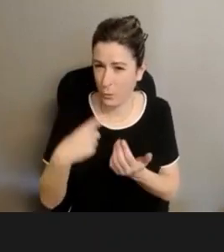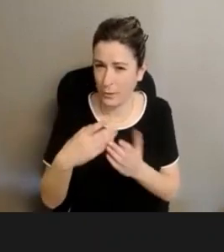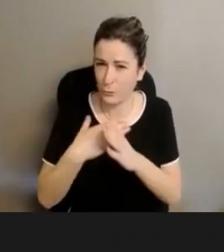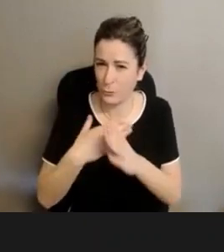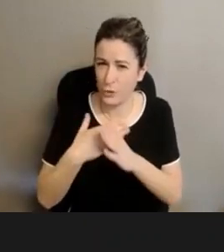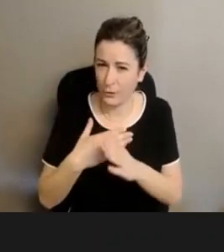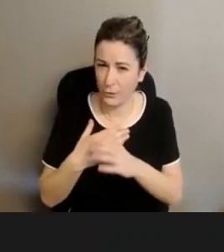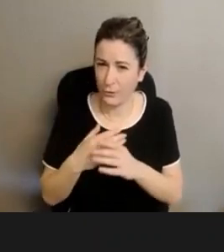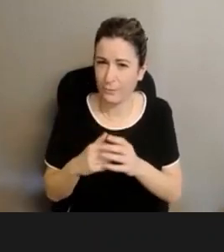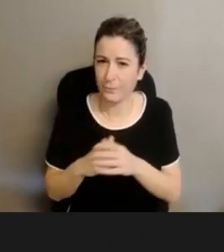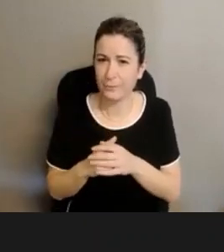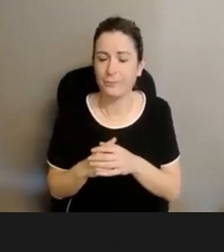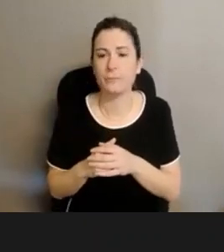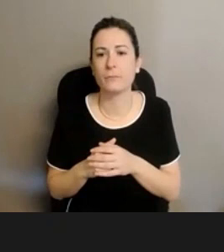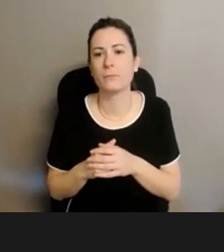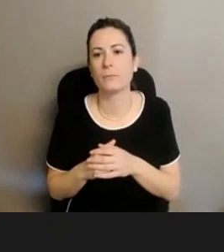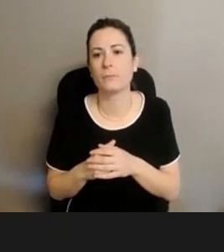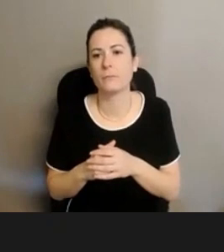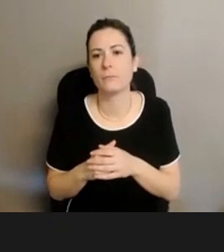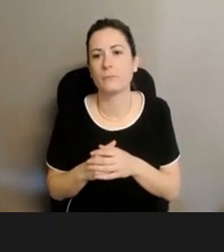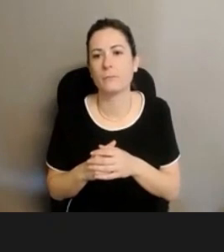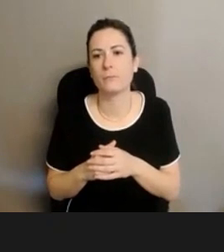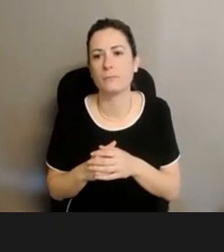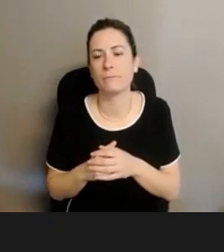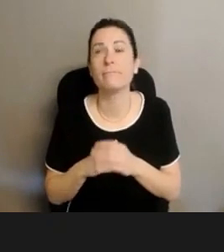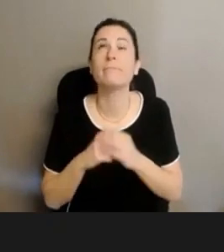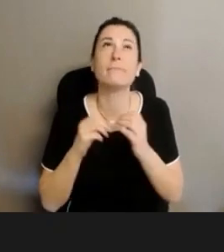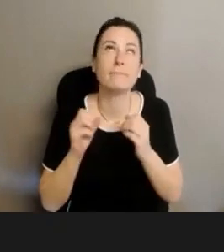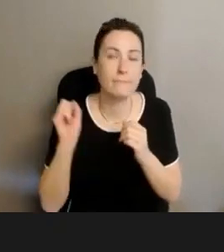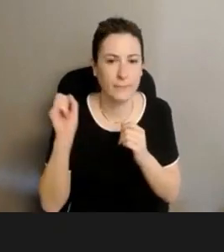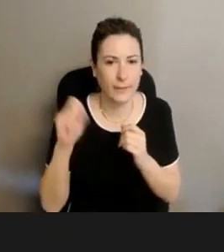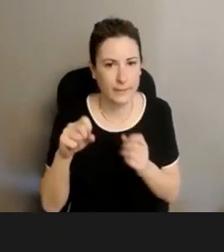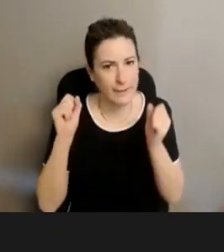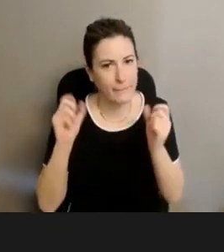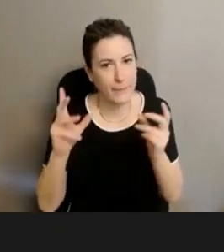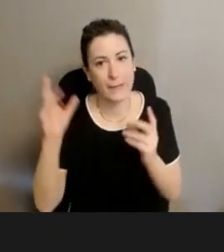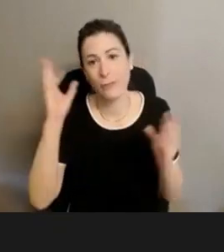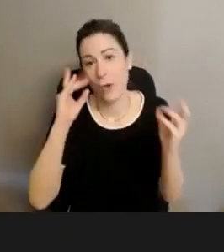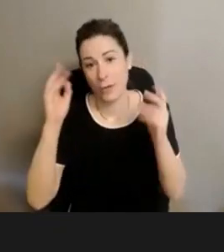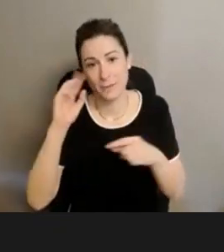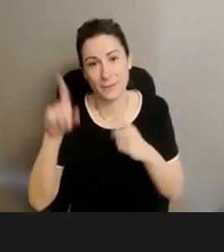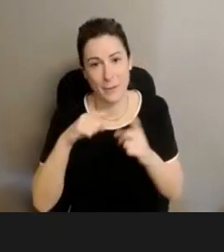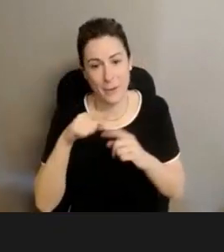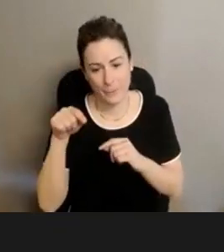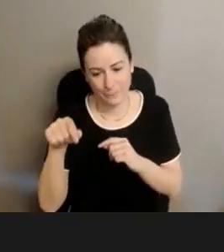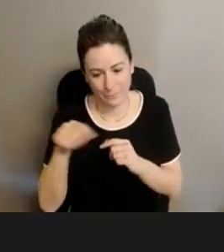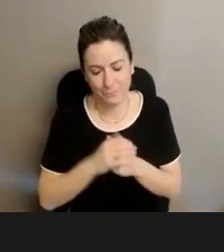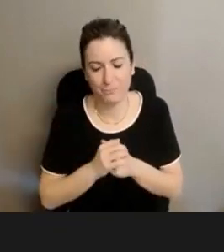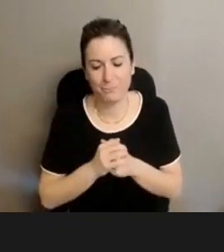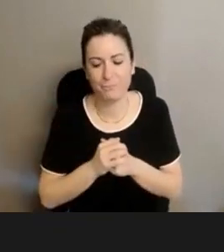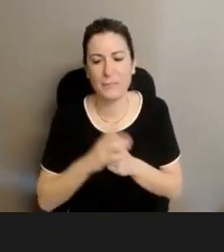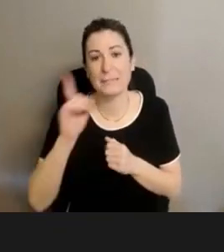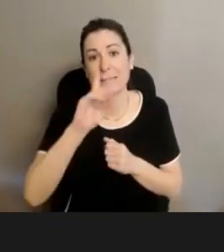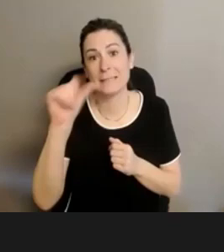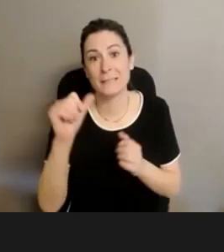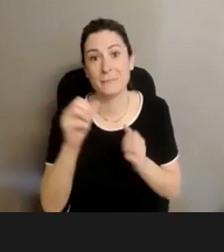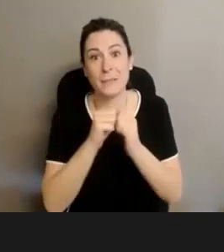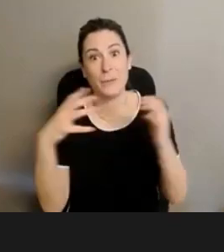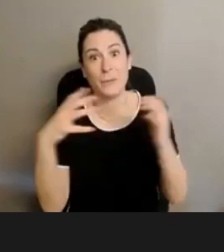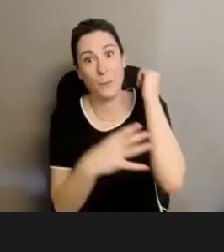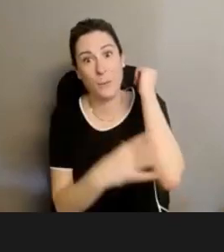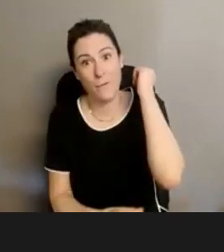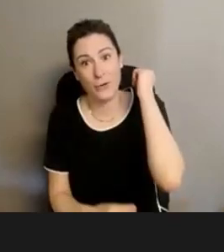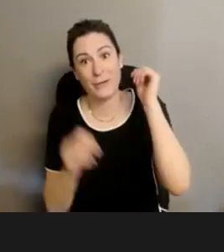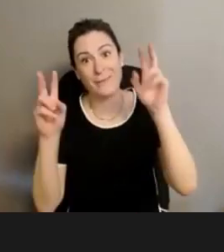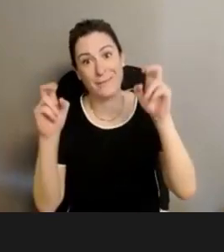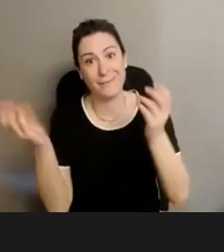Yeah, I have many thoughts on this. I know for us at Disability Without Poverty, as we, and we're going to talk about